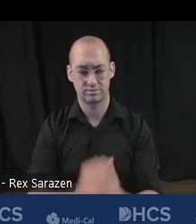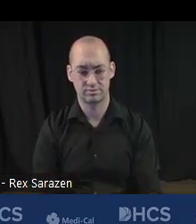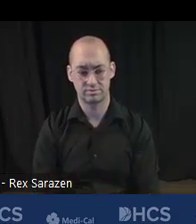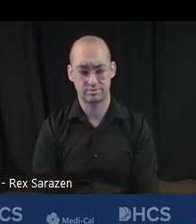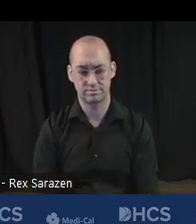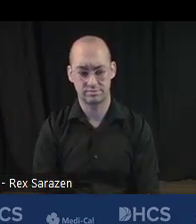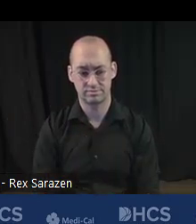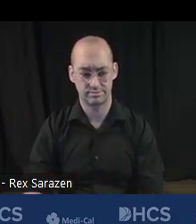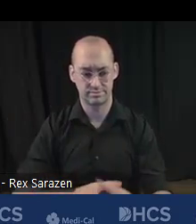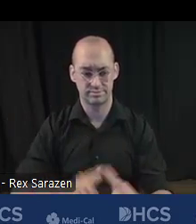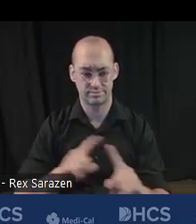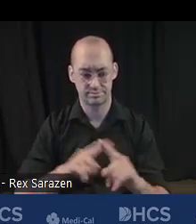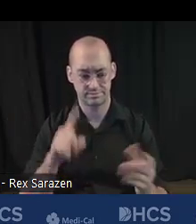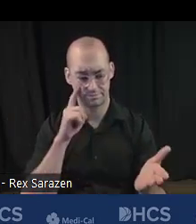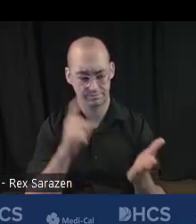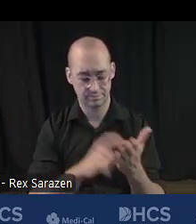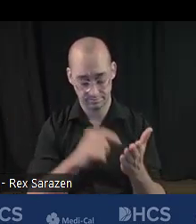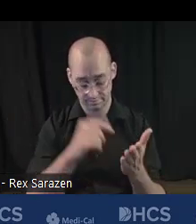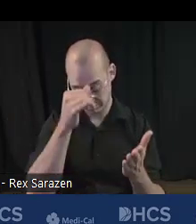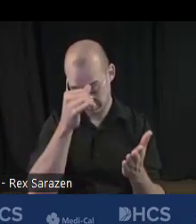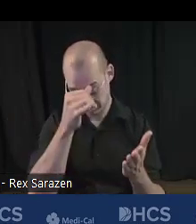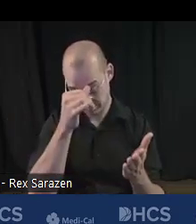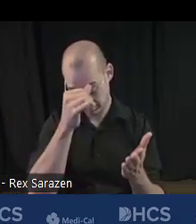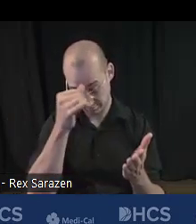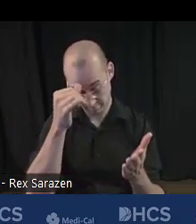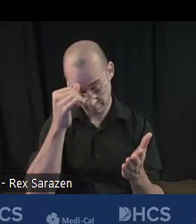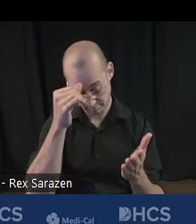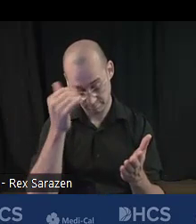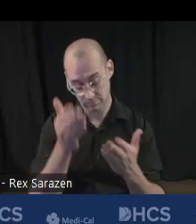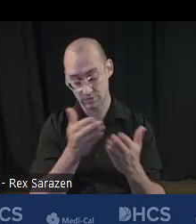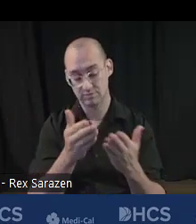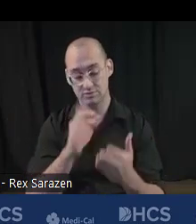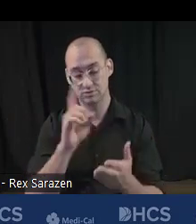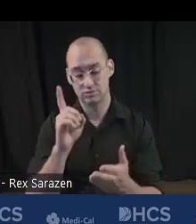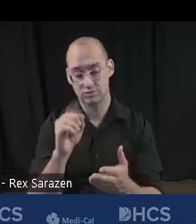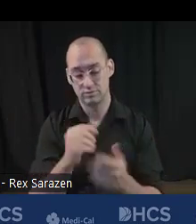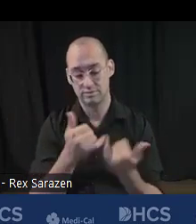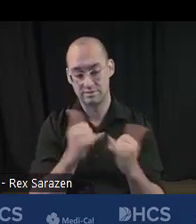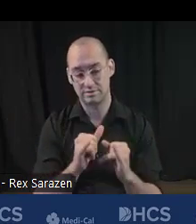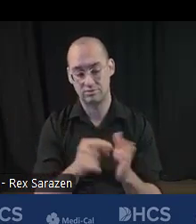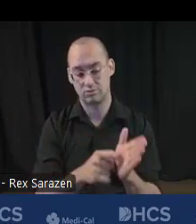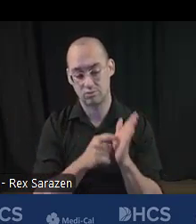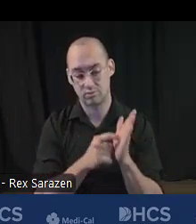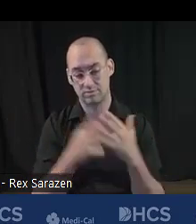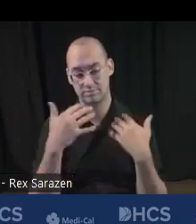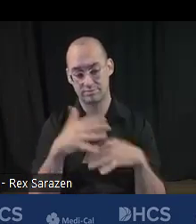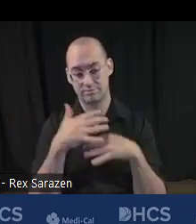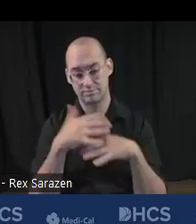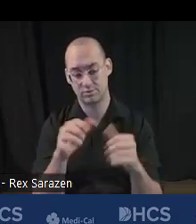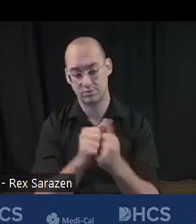However, noting that those services do still require coordination with managed care,